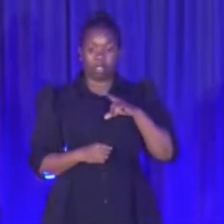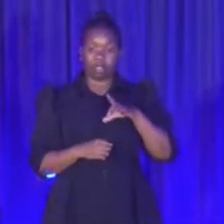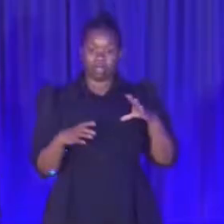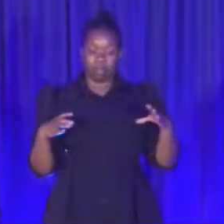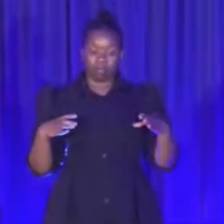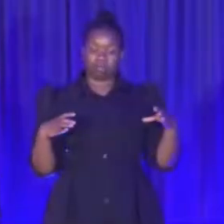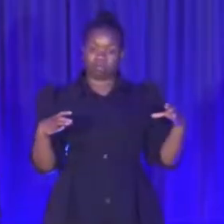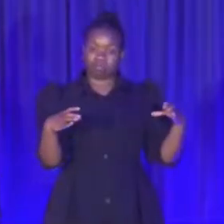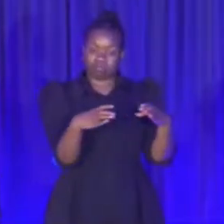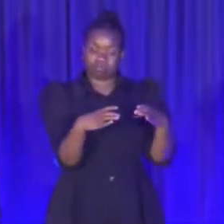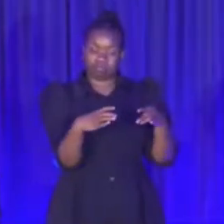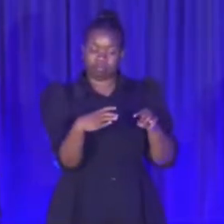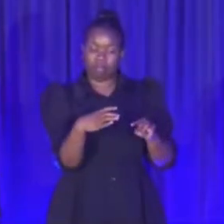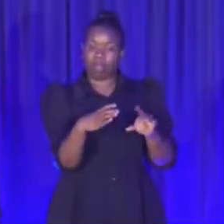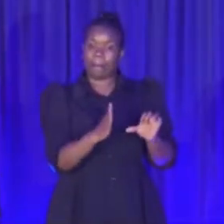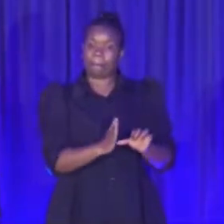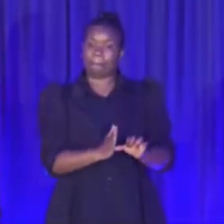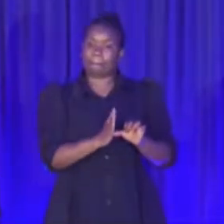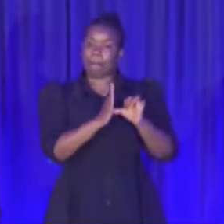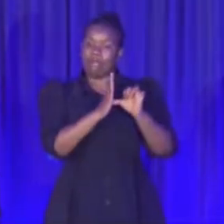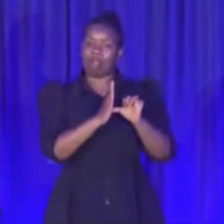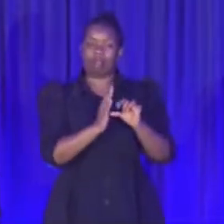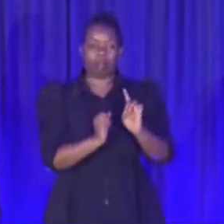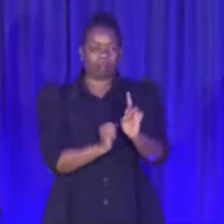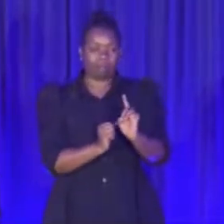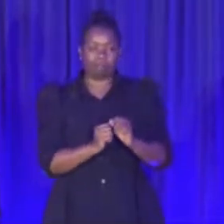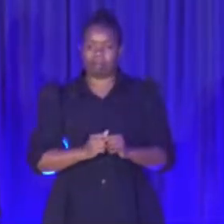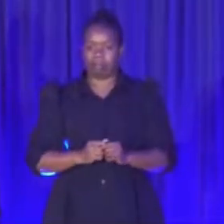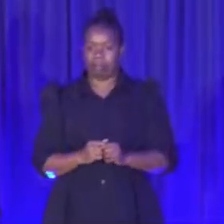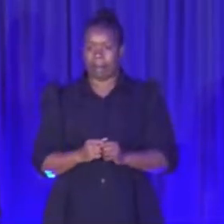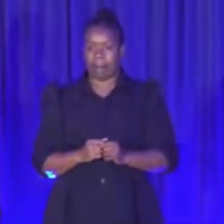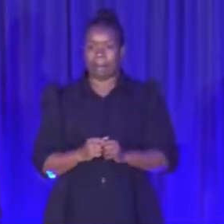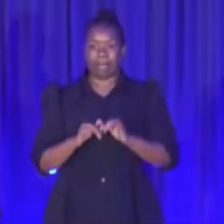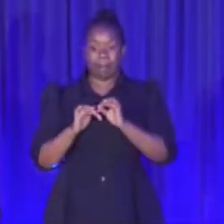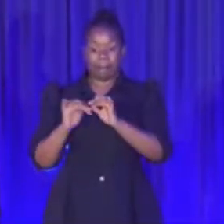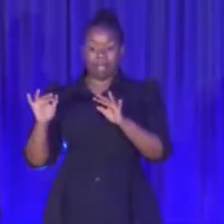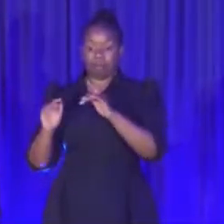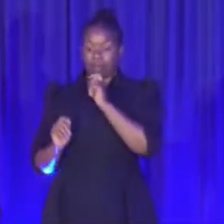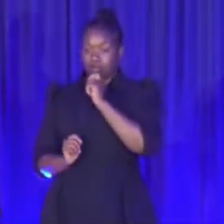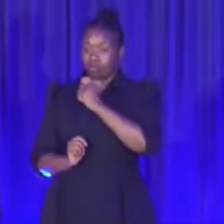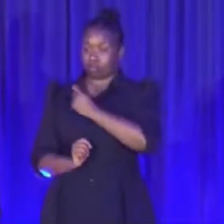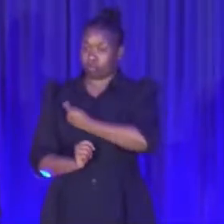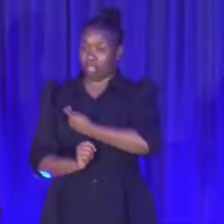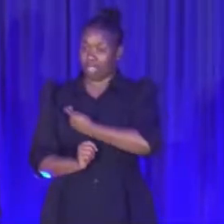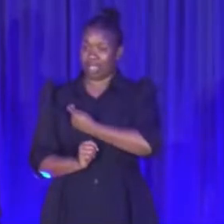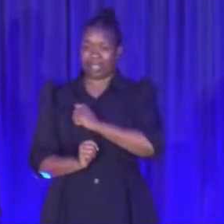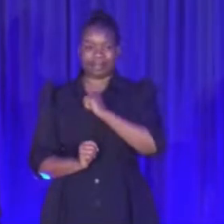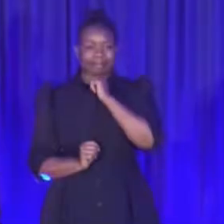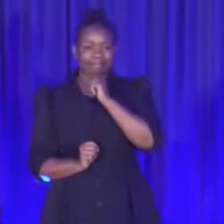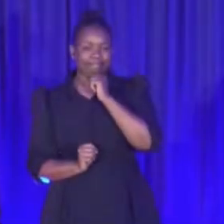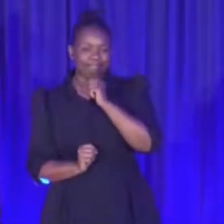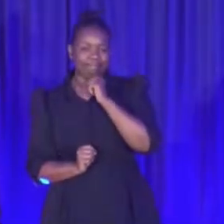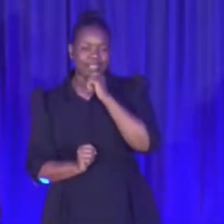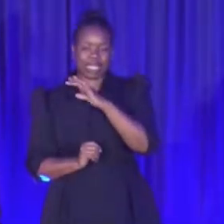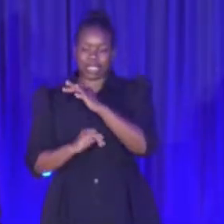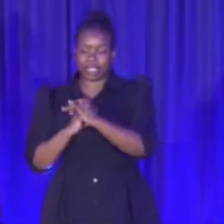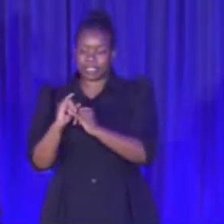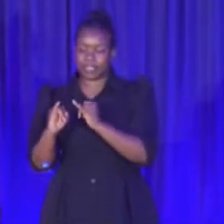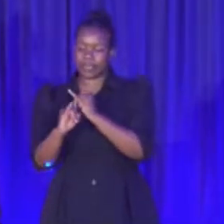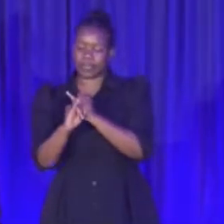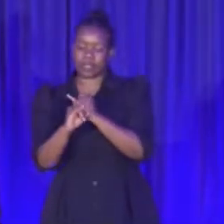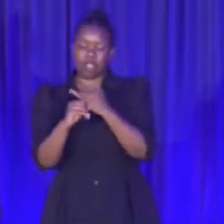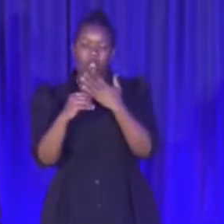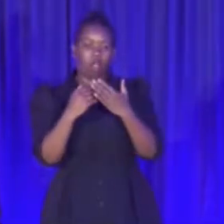commission, one of the key takeaways is that public trust whether in institutions or